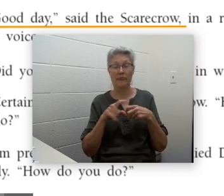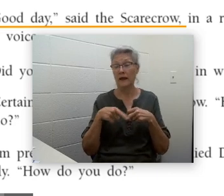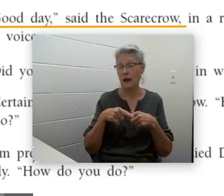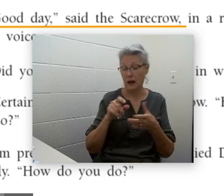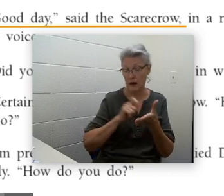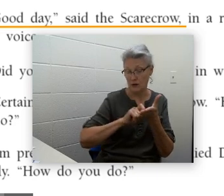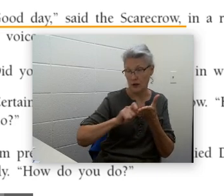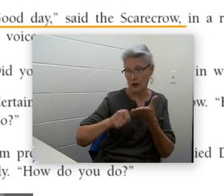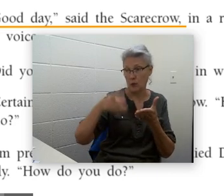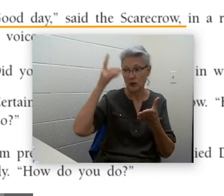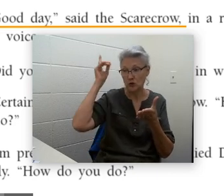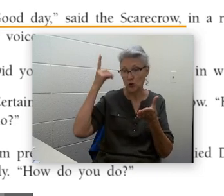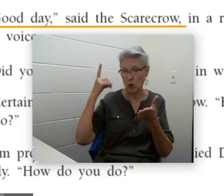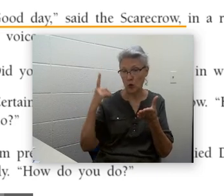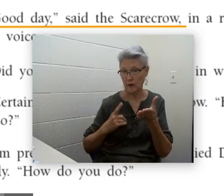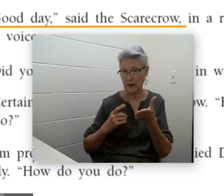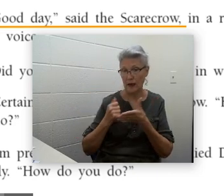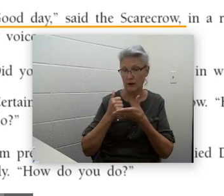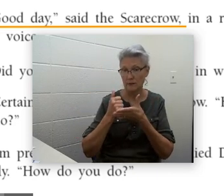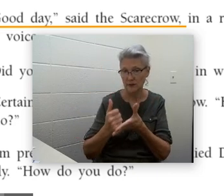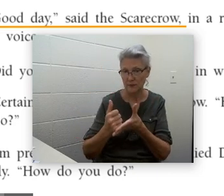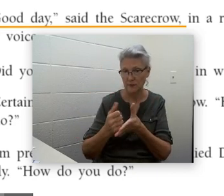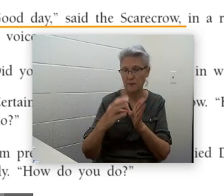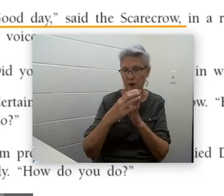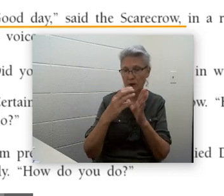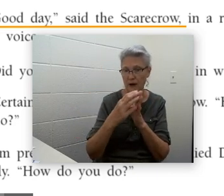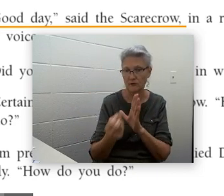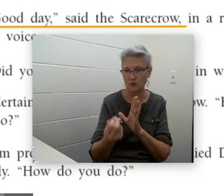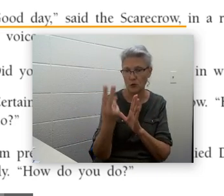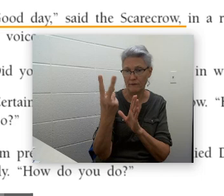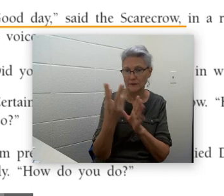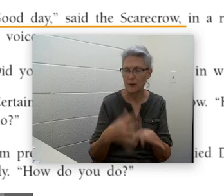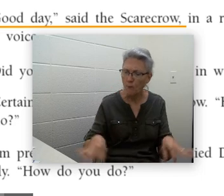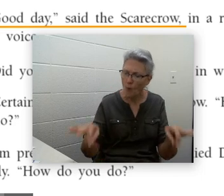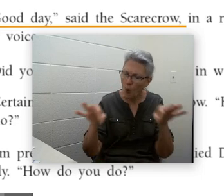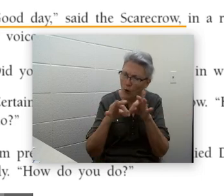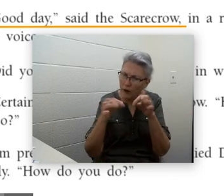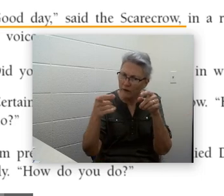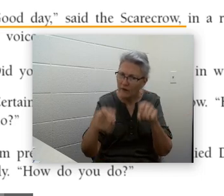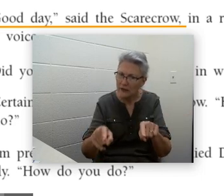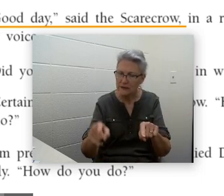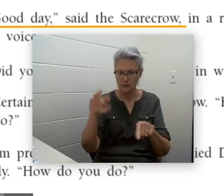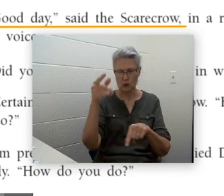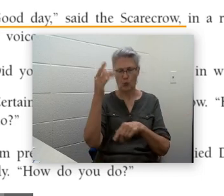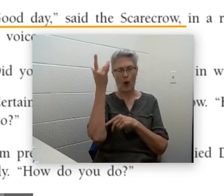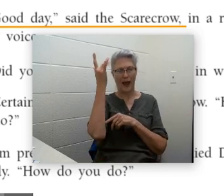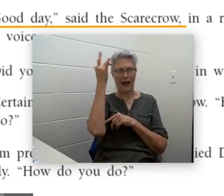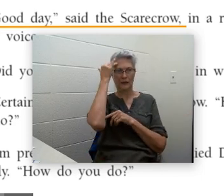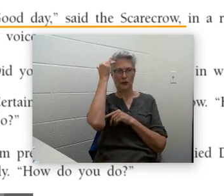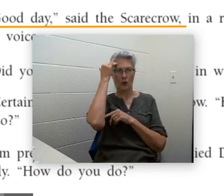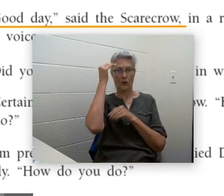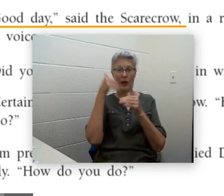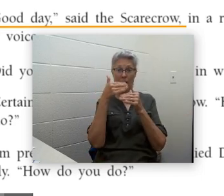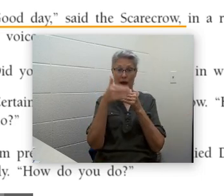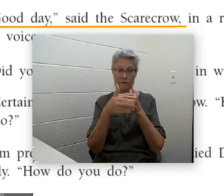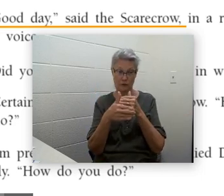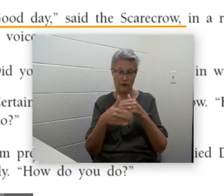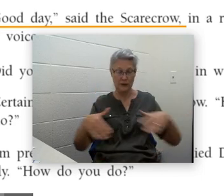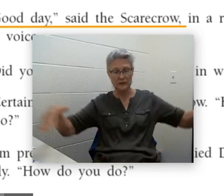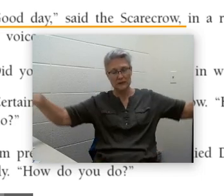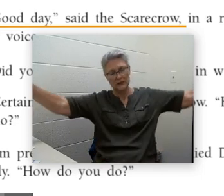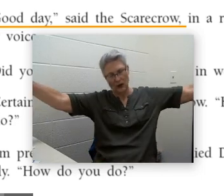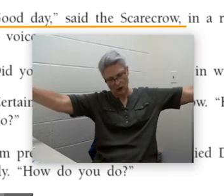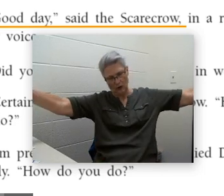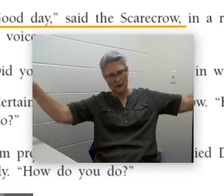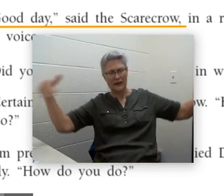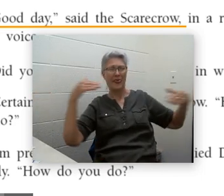him. This again is a key event because I know that afterwards the Scarecrow is very grateful for her help